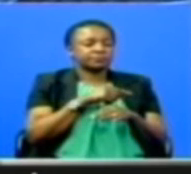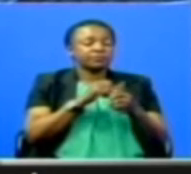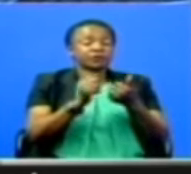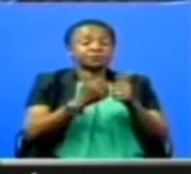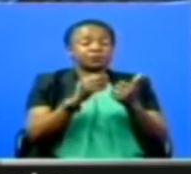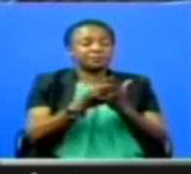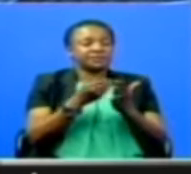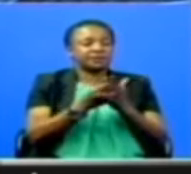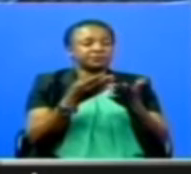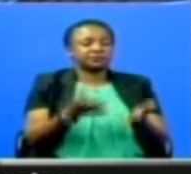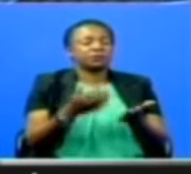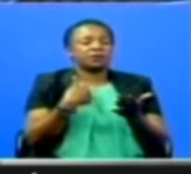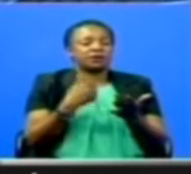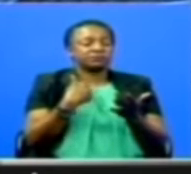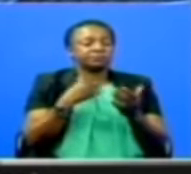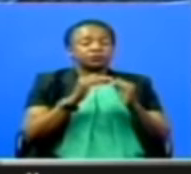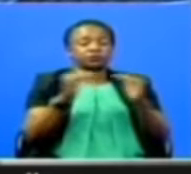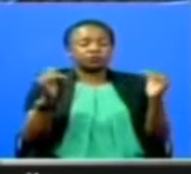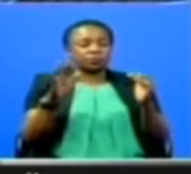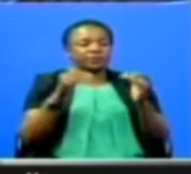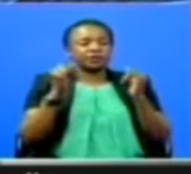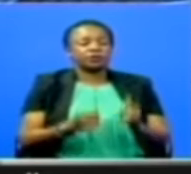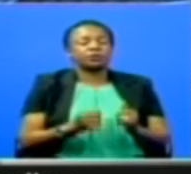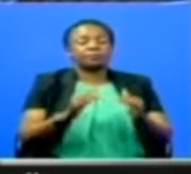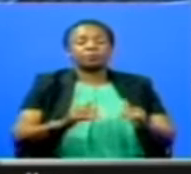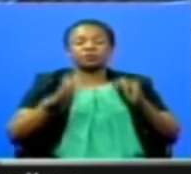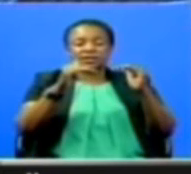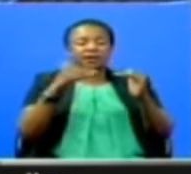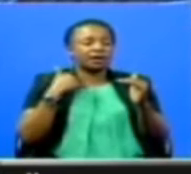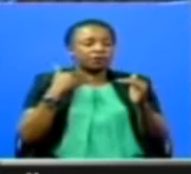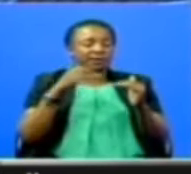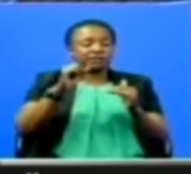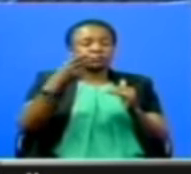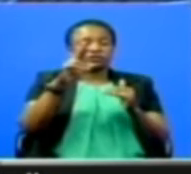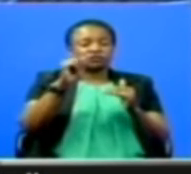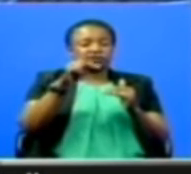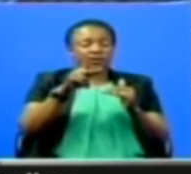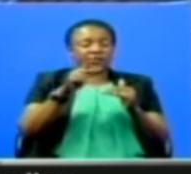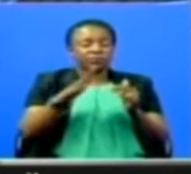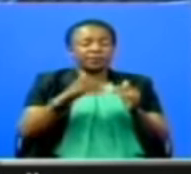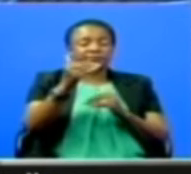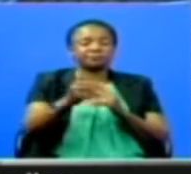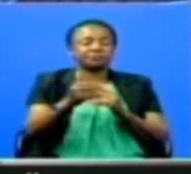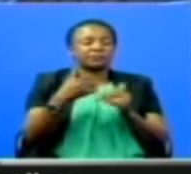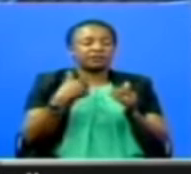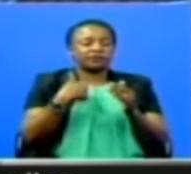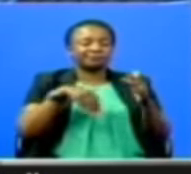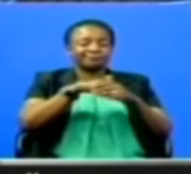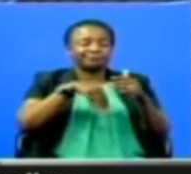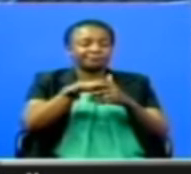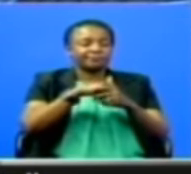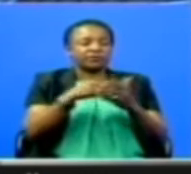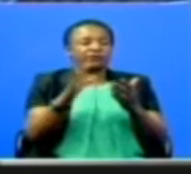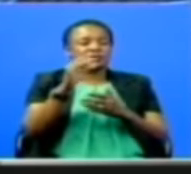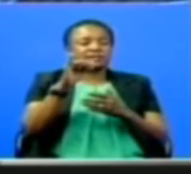Sportpesa All-Stars played to a barren draw with newly promoted Kariobangi Sharks in the first of friendly matches scheduled ahead of the historic match against a Hull City